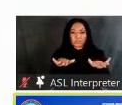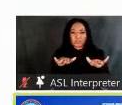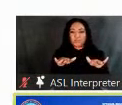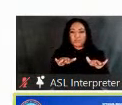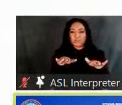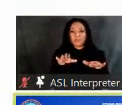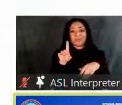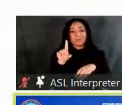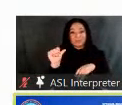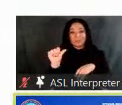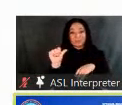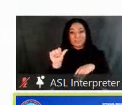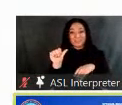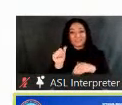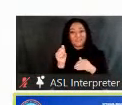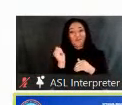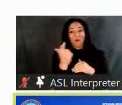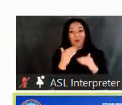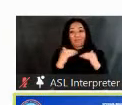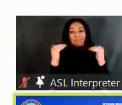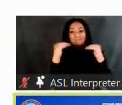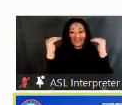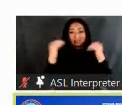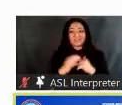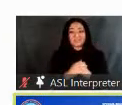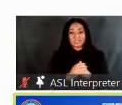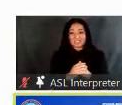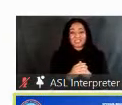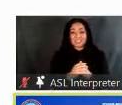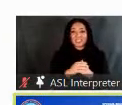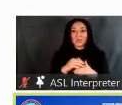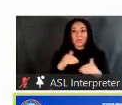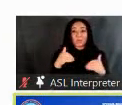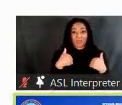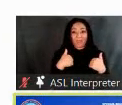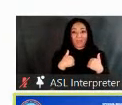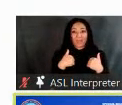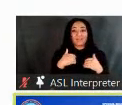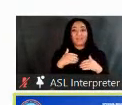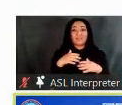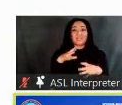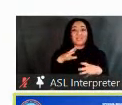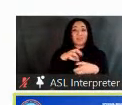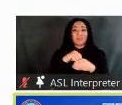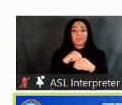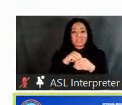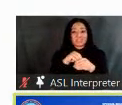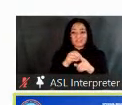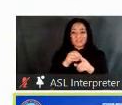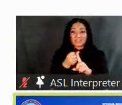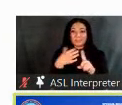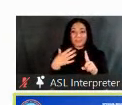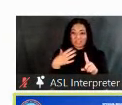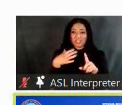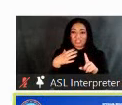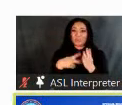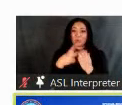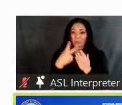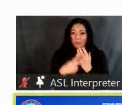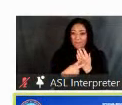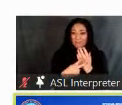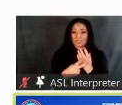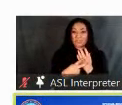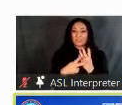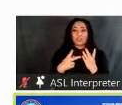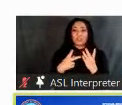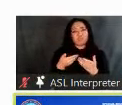education specifically, we have the Inclusive Early Education Expansion Program, which provides grant funding to LEAs to